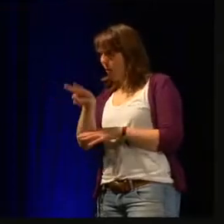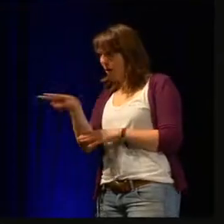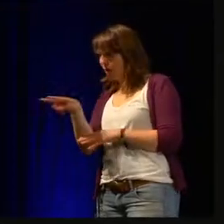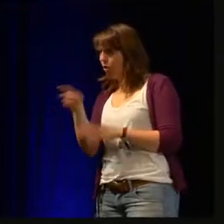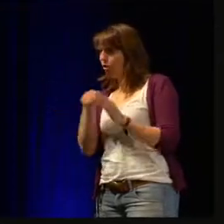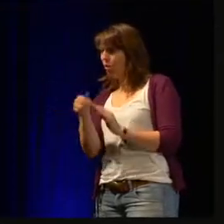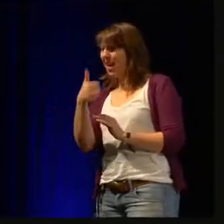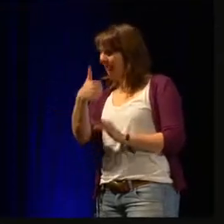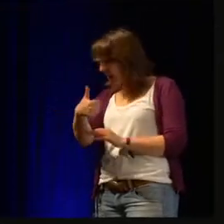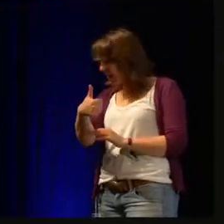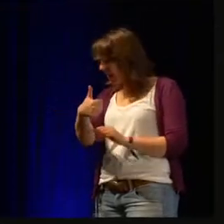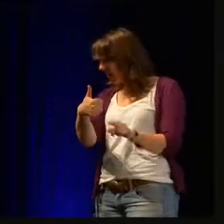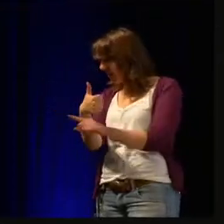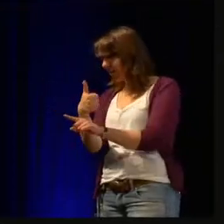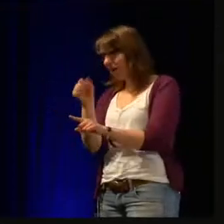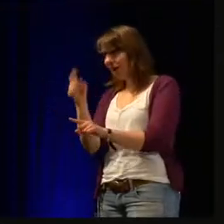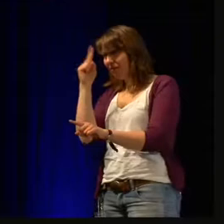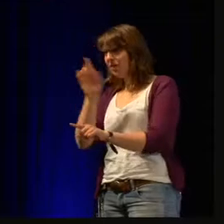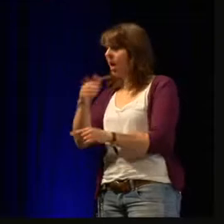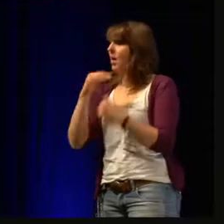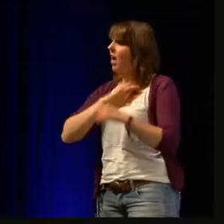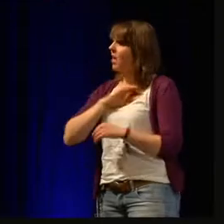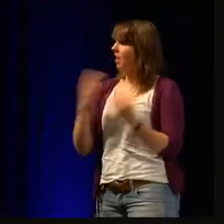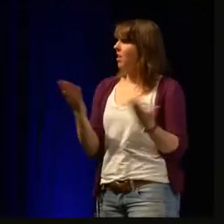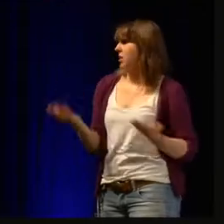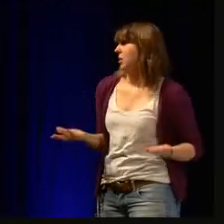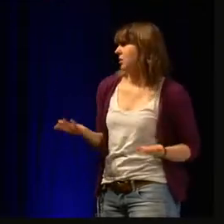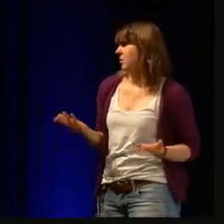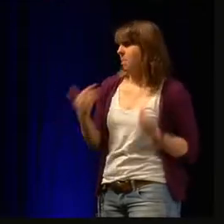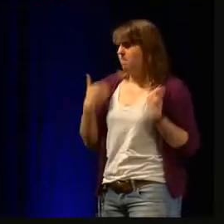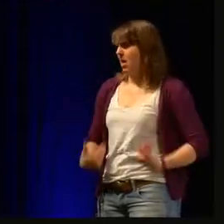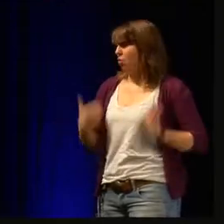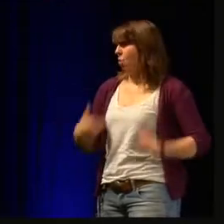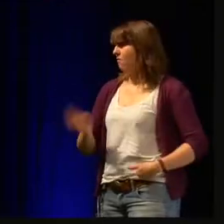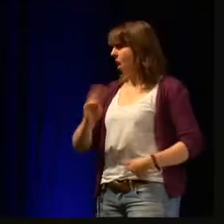based on the likes, what personality markers could be detected.